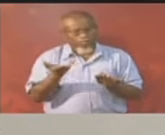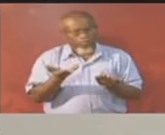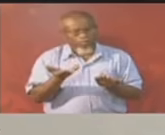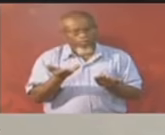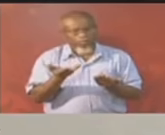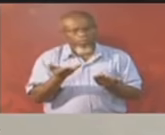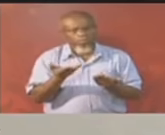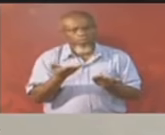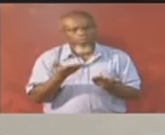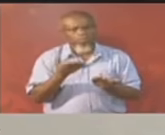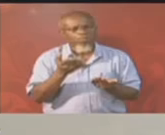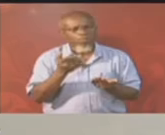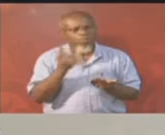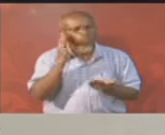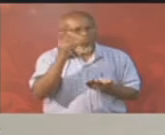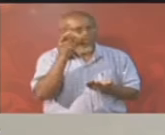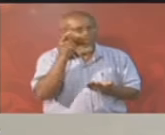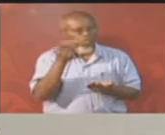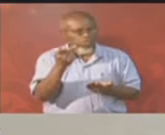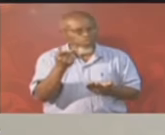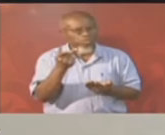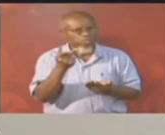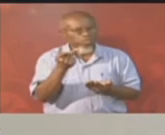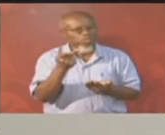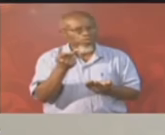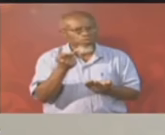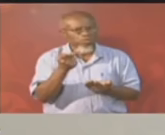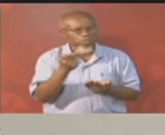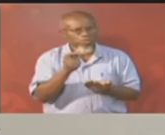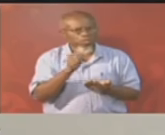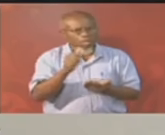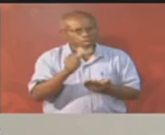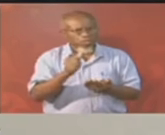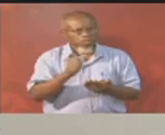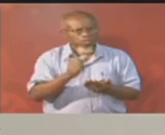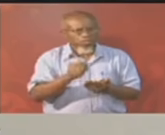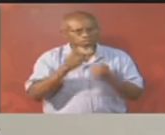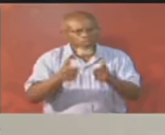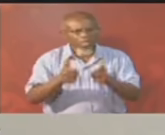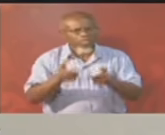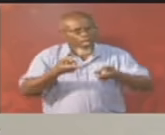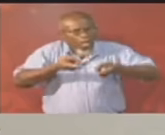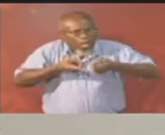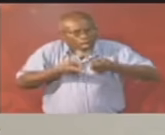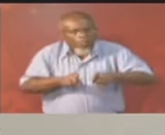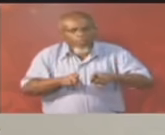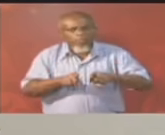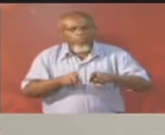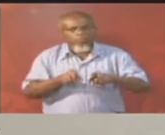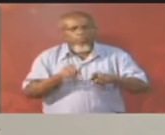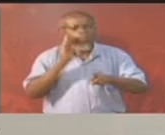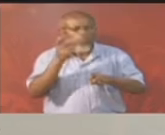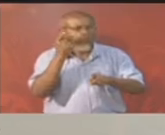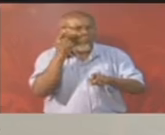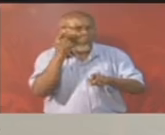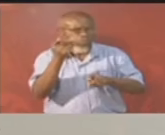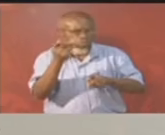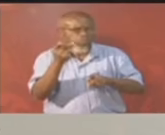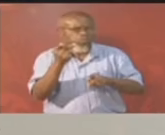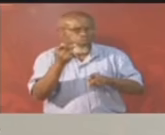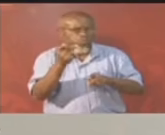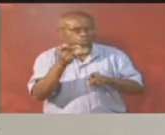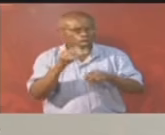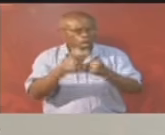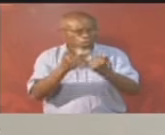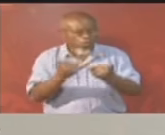weeks, that braking force isn't a sudden cut-off. It is going to take some time for the speeding epidemic to